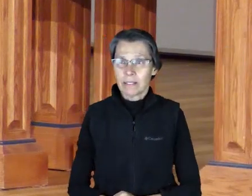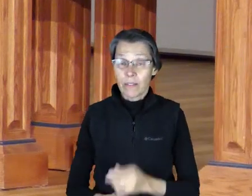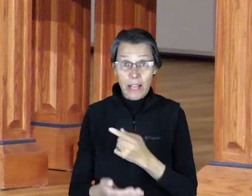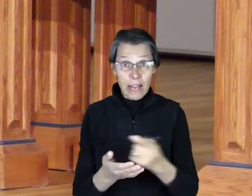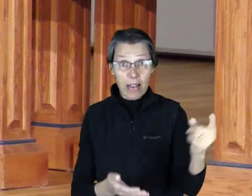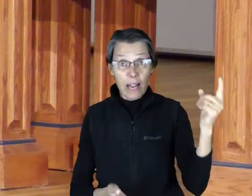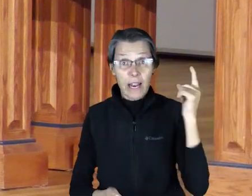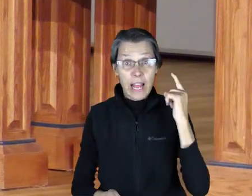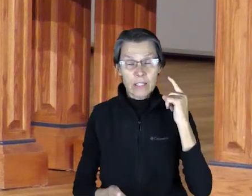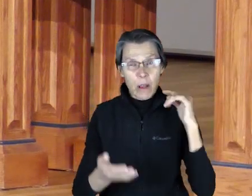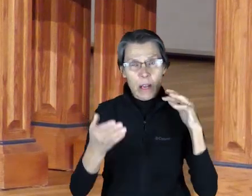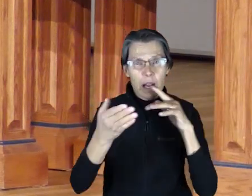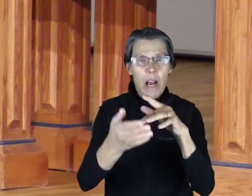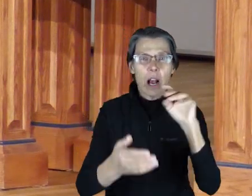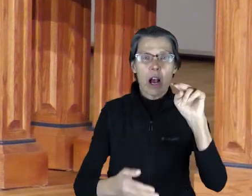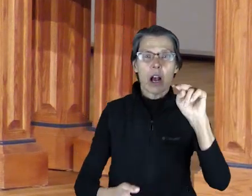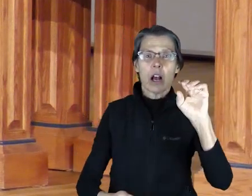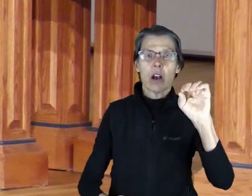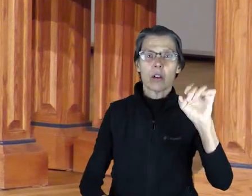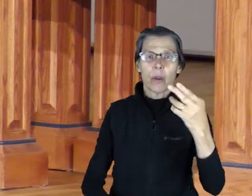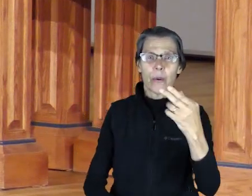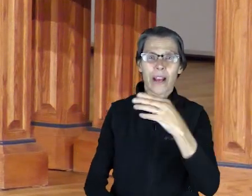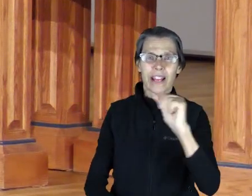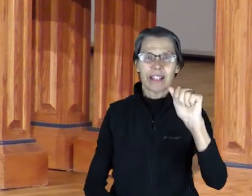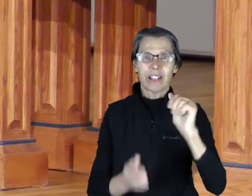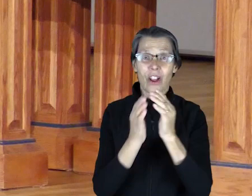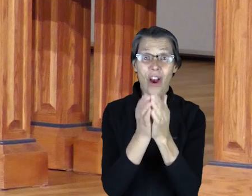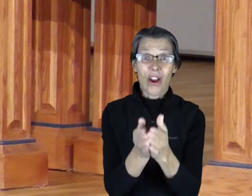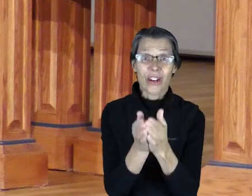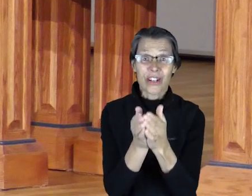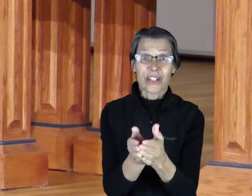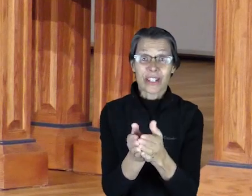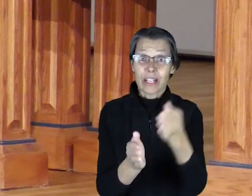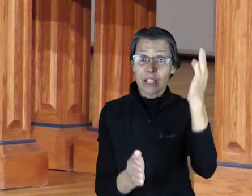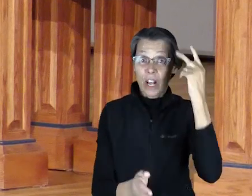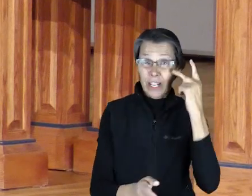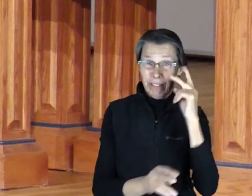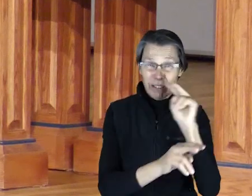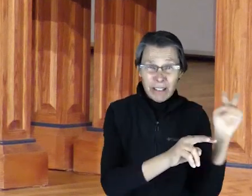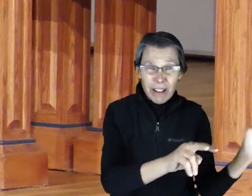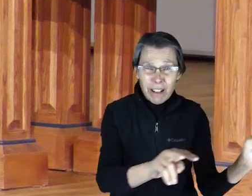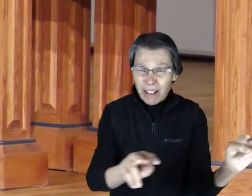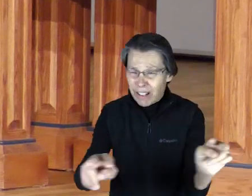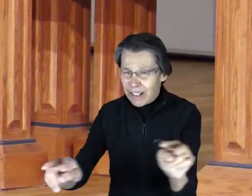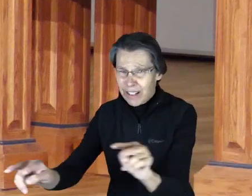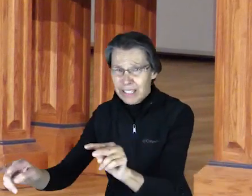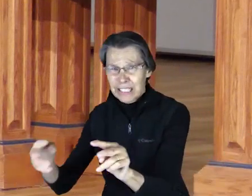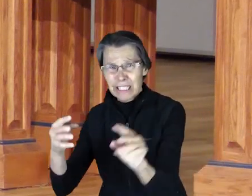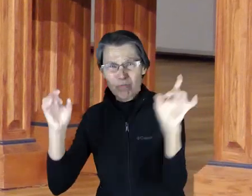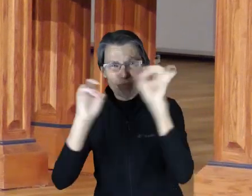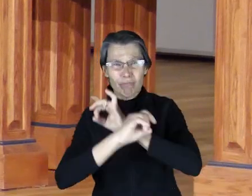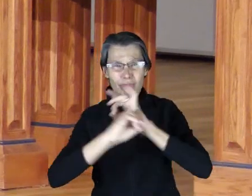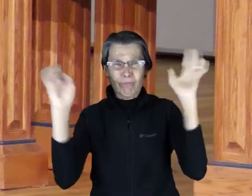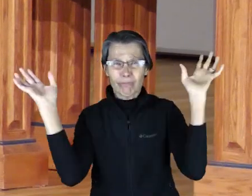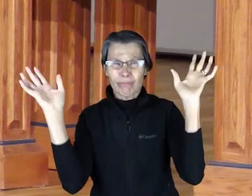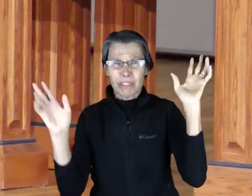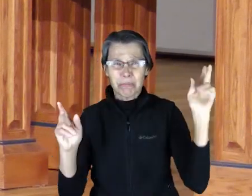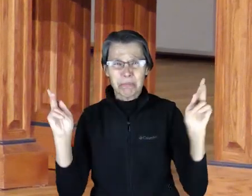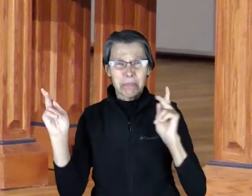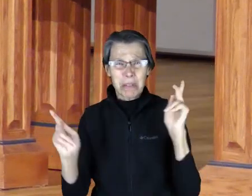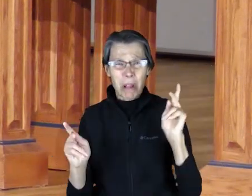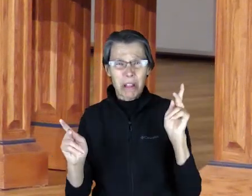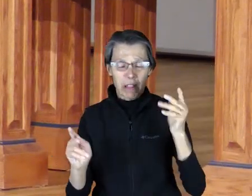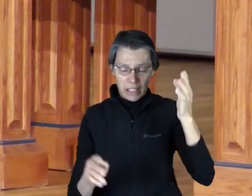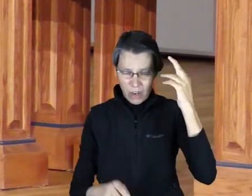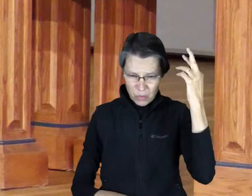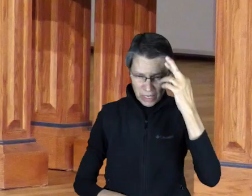Last week with Noah and the ark, God comes and sees the wickedness of humanity and says and realizes that the